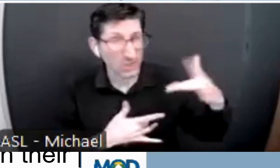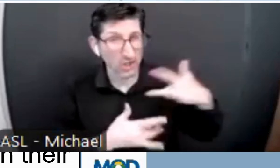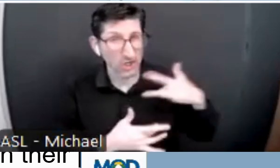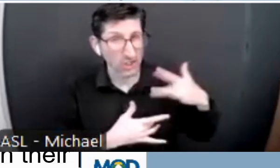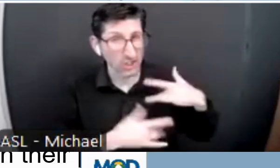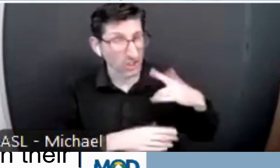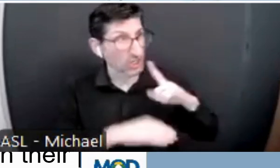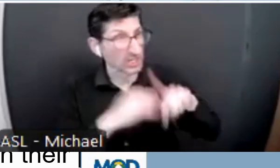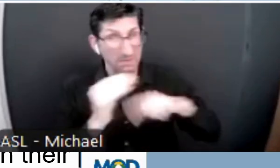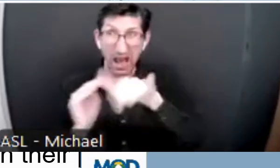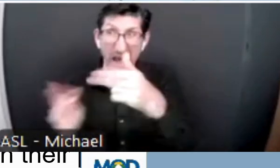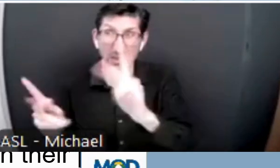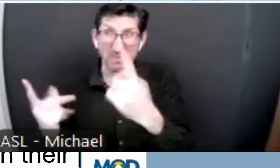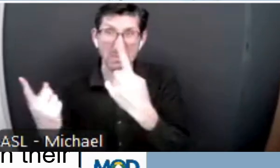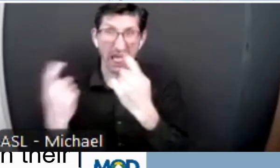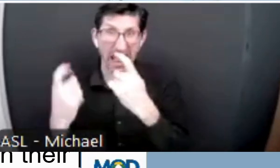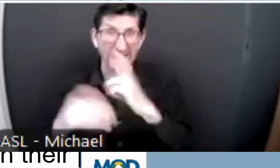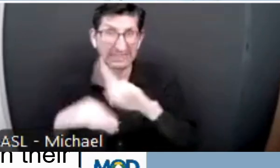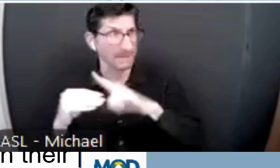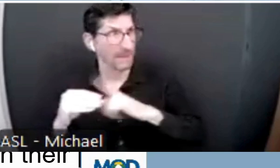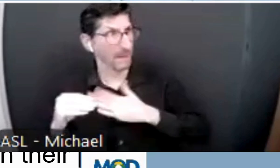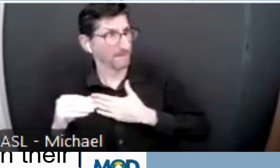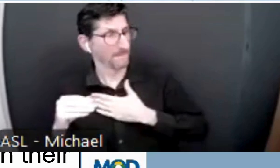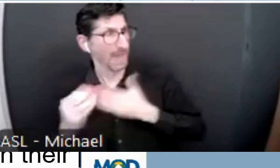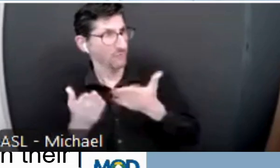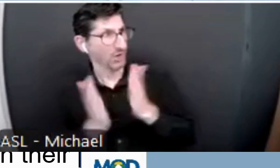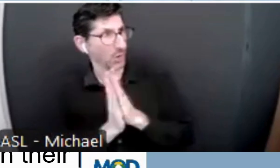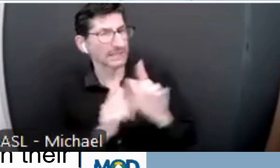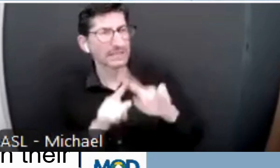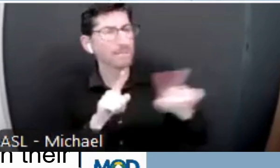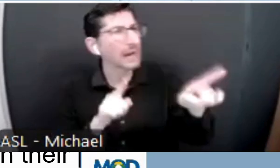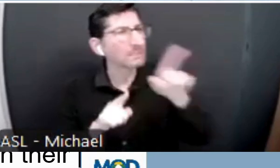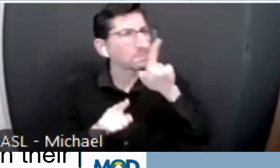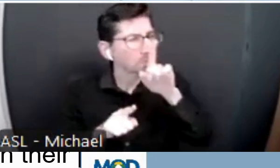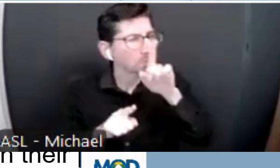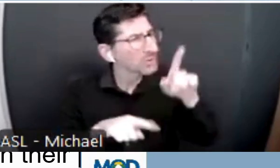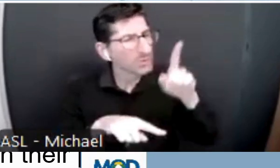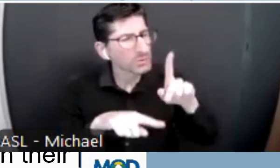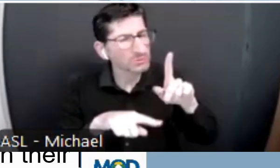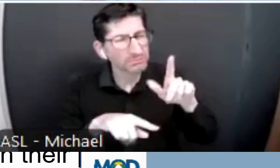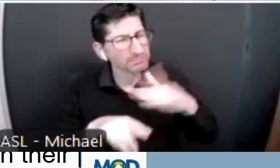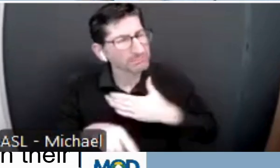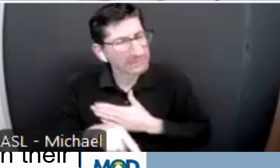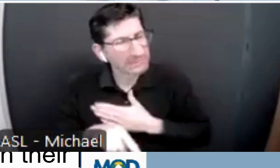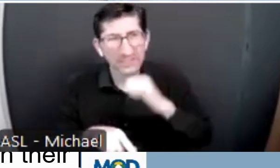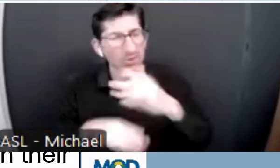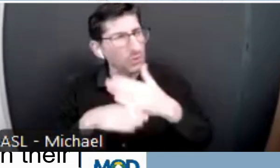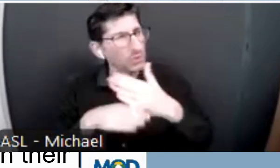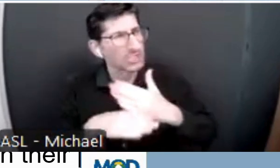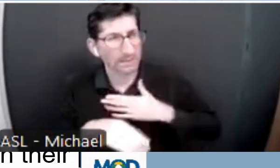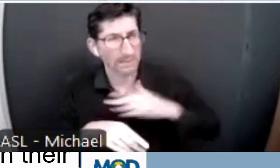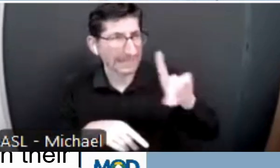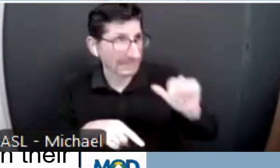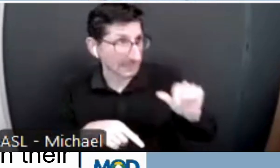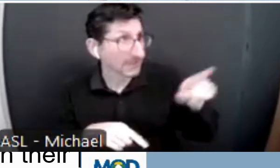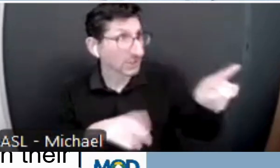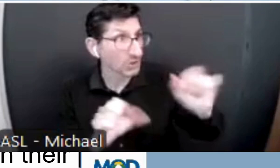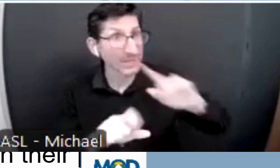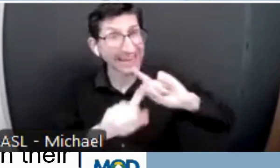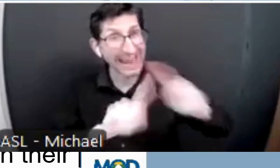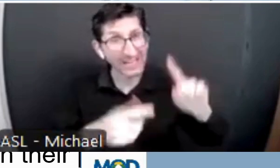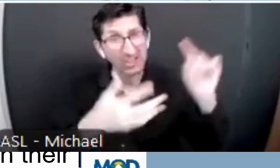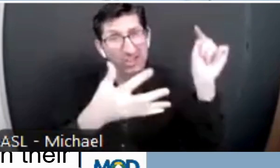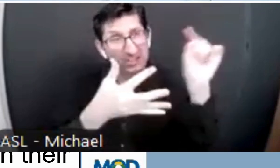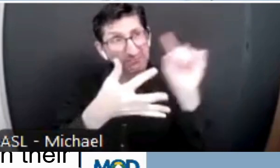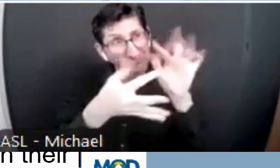confidential information about my disability. Here is what I'd be happy for you to say about it. Da da da da